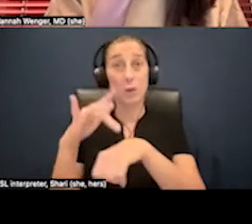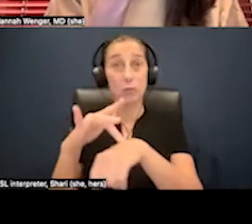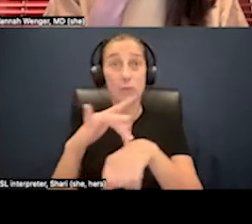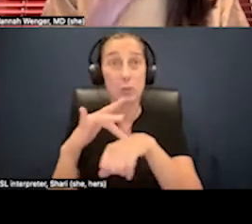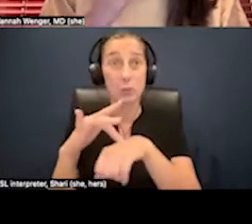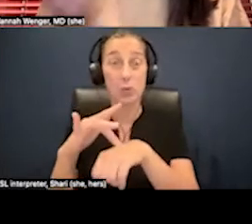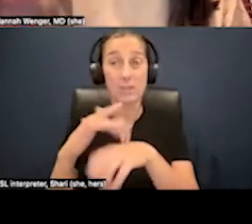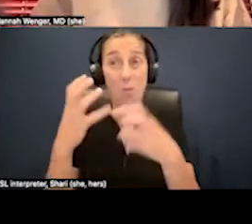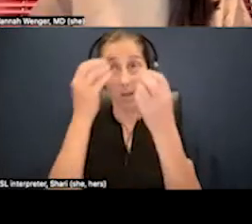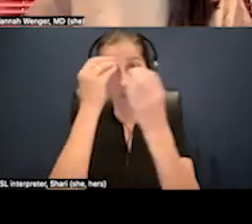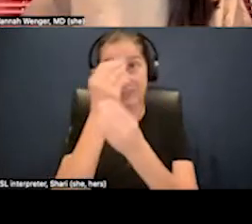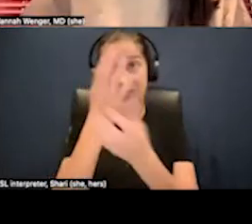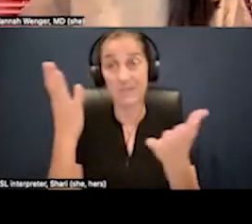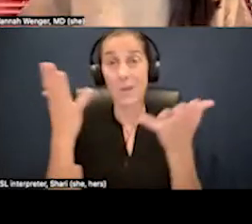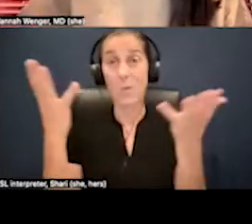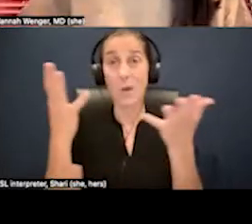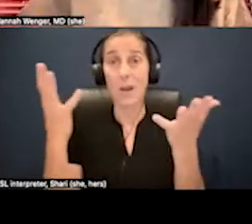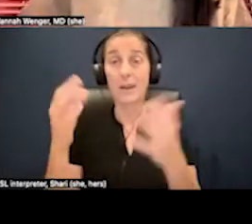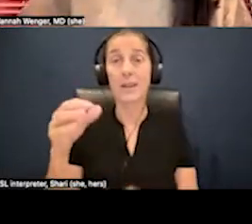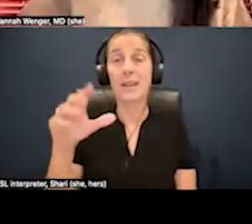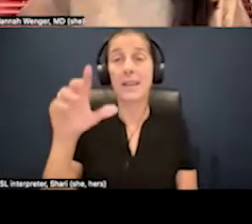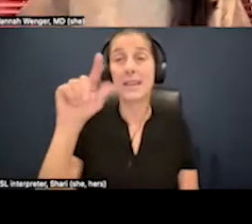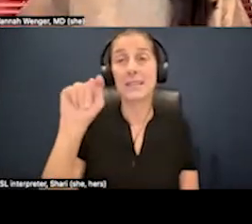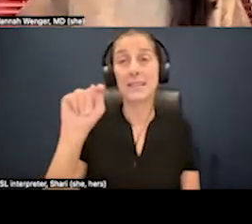Gallup.org. That's